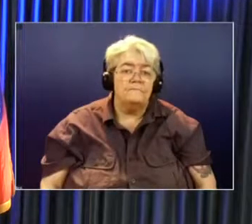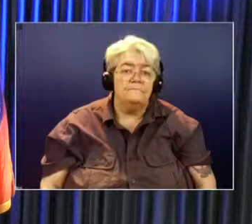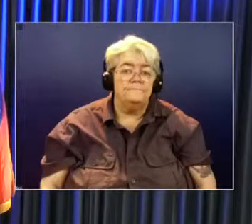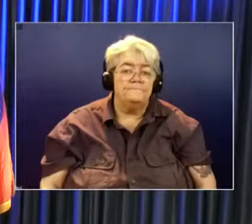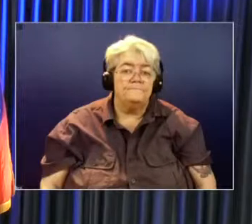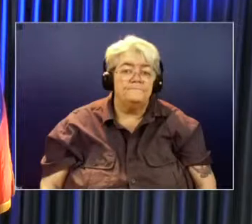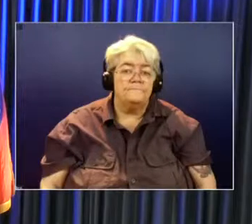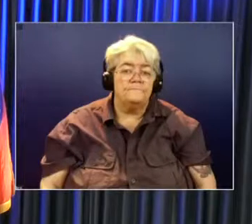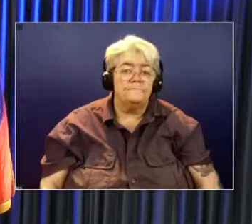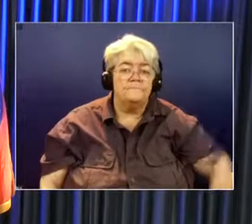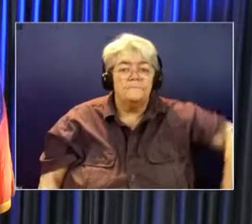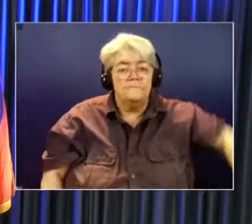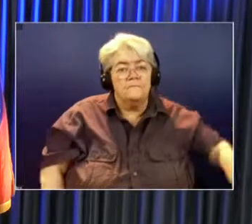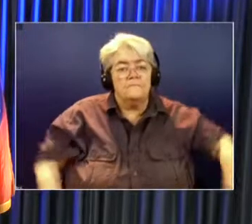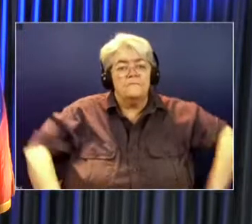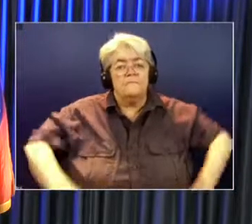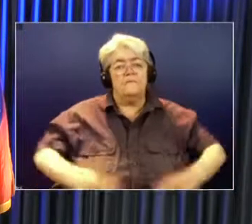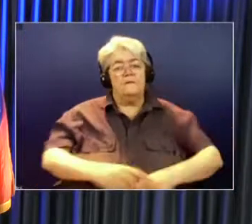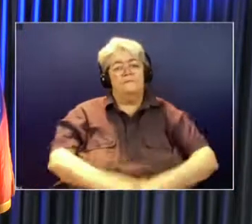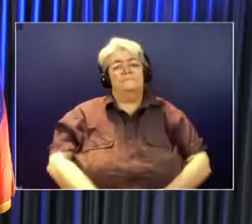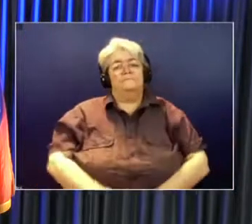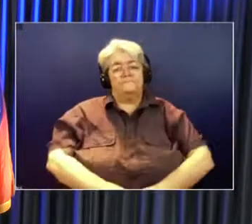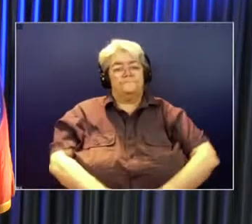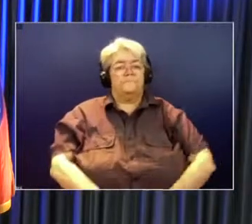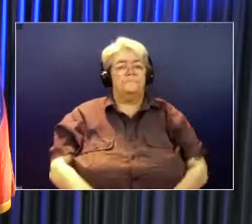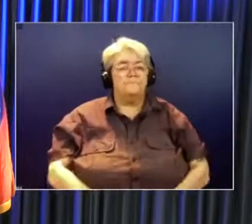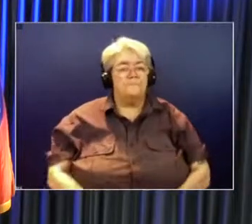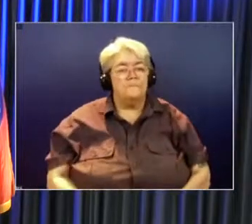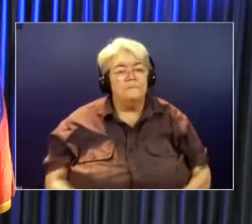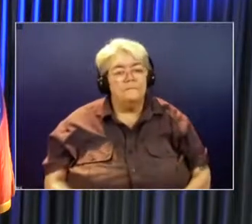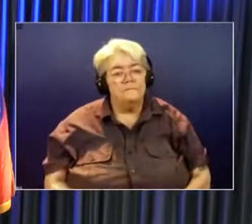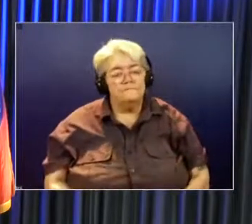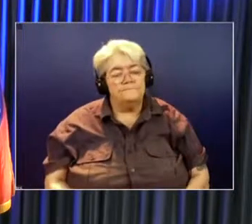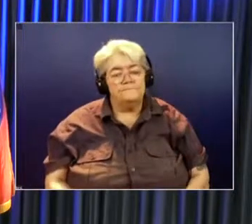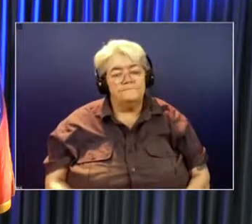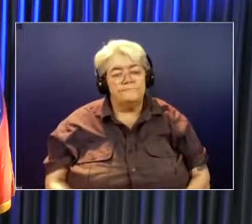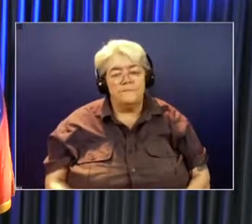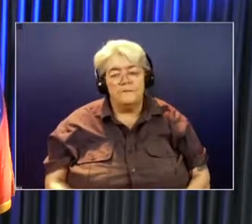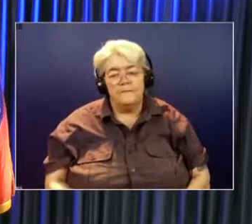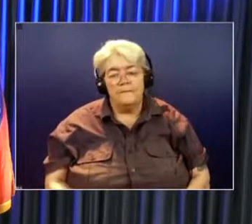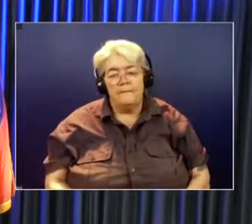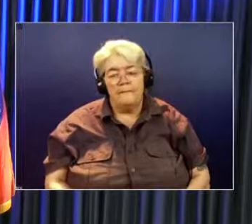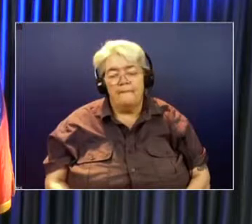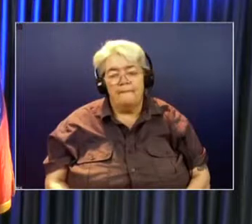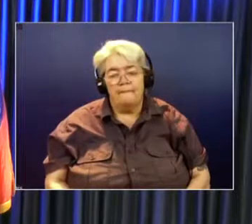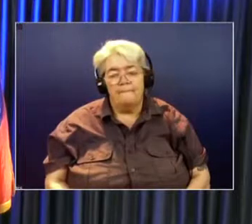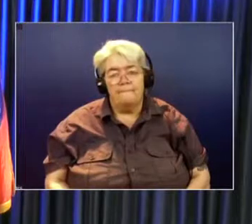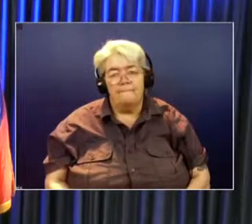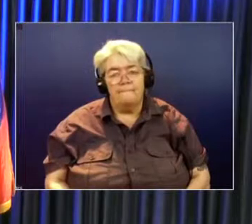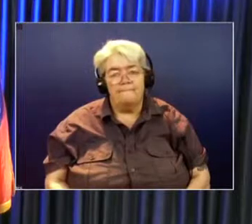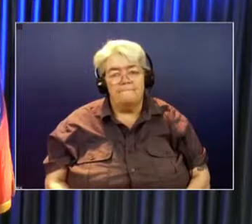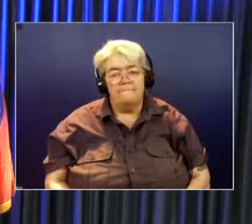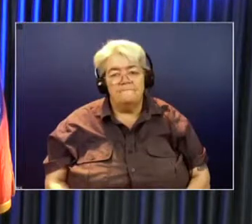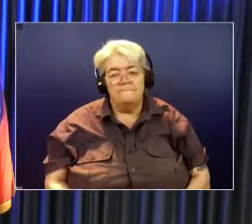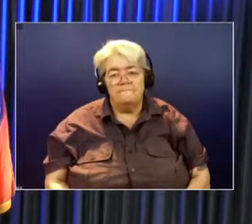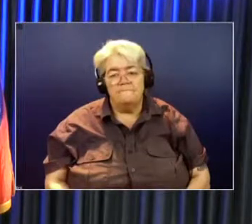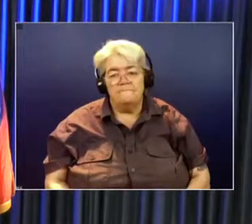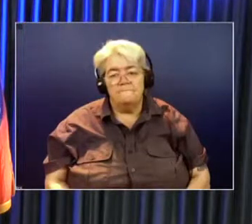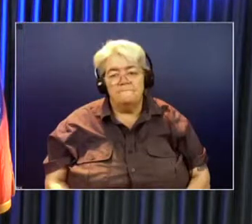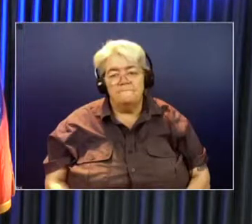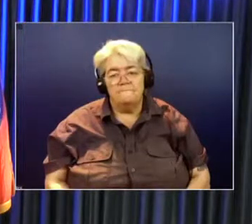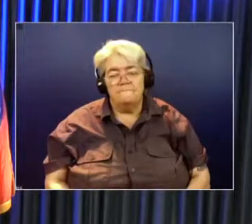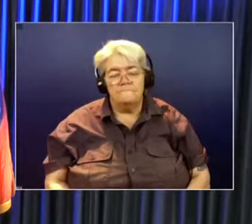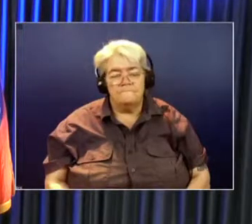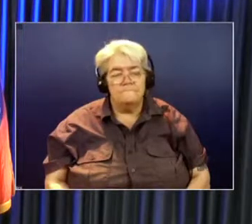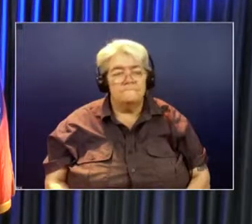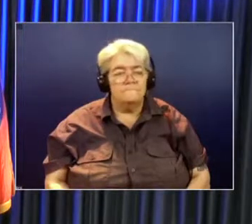I need to move the podium this way? And this helps us too, because if there's someone, you know, as we can